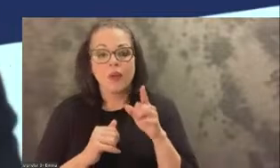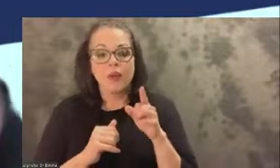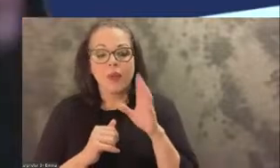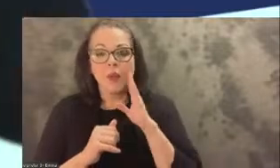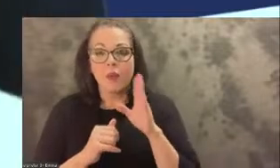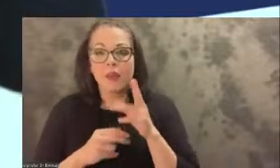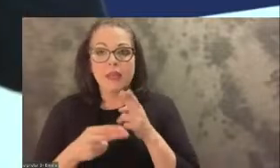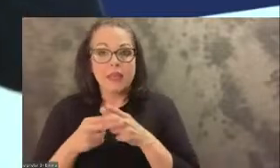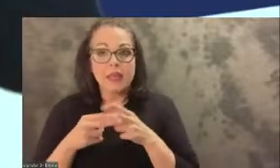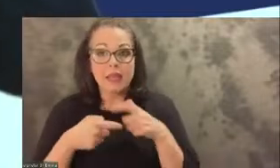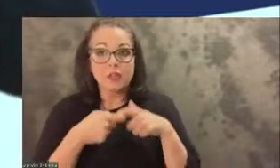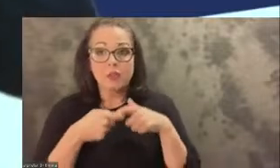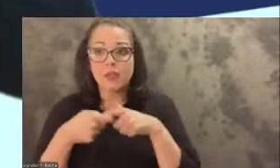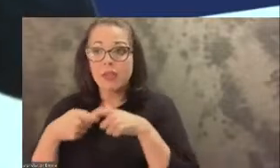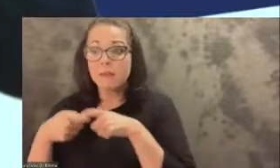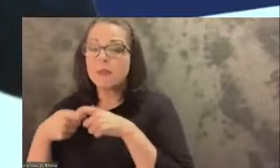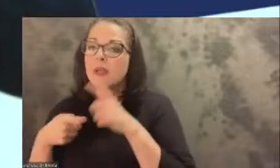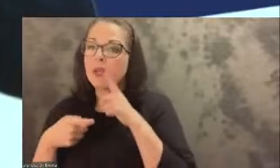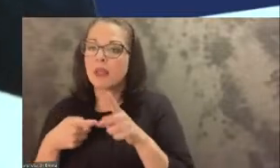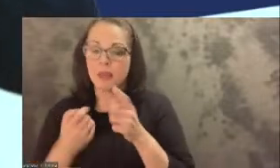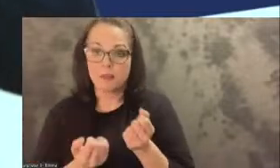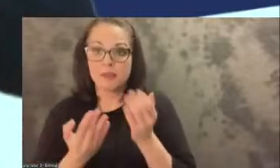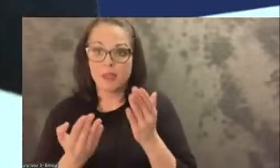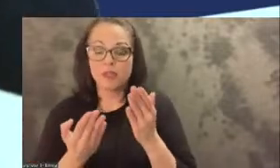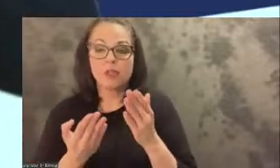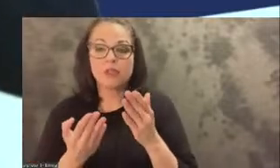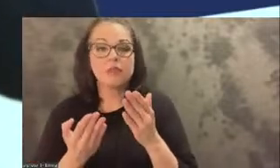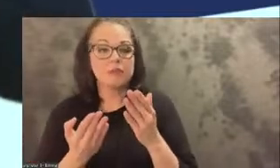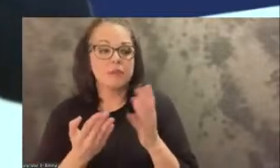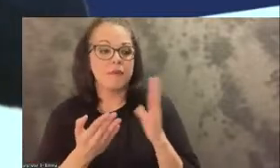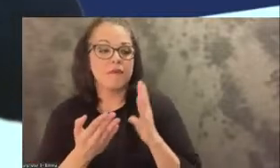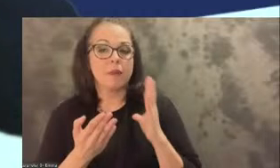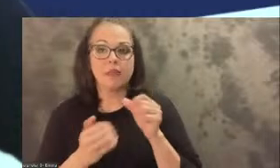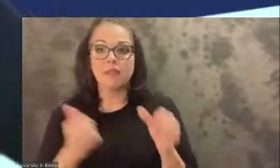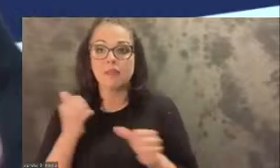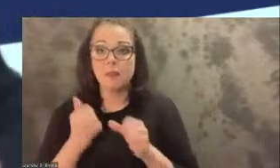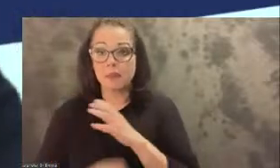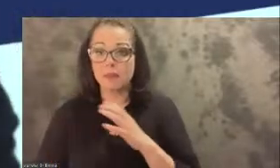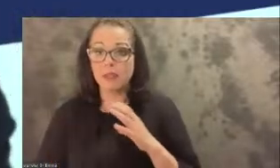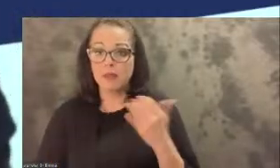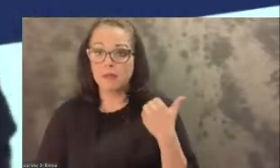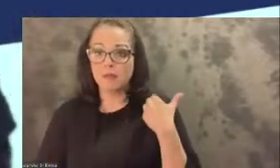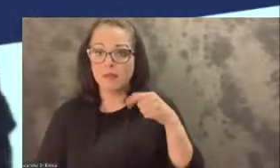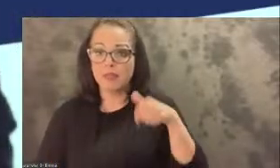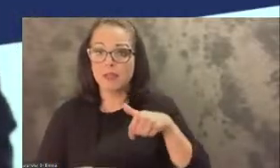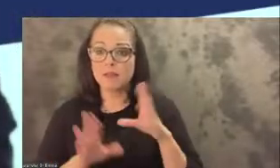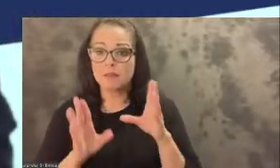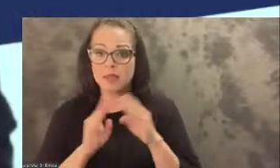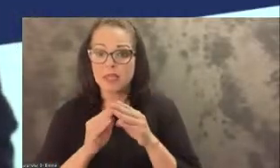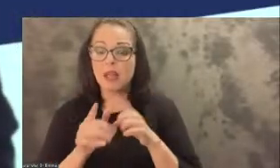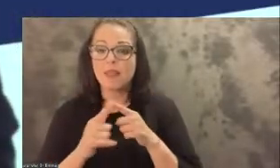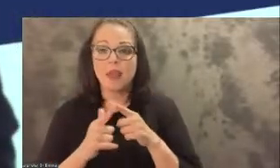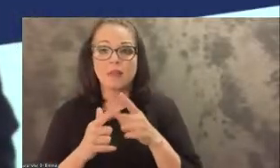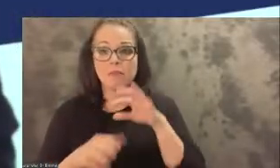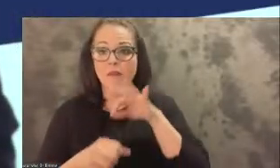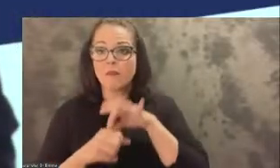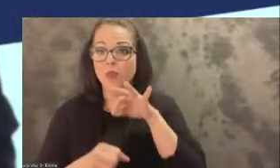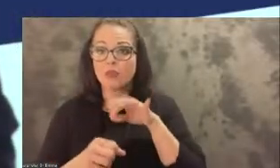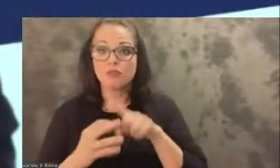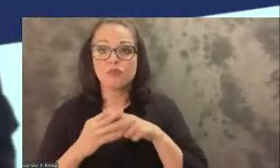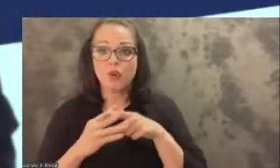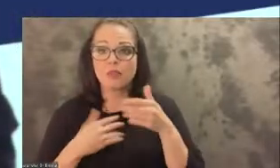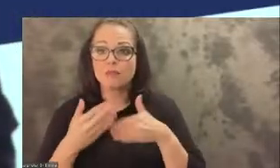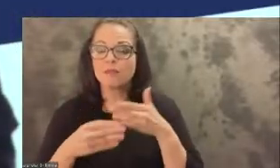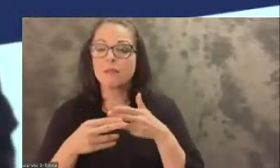interim recommendations presented by each subcommittee earlier in our meeting and take up voting on each